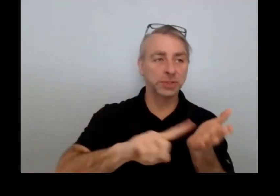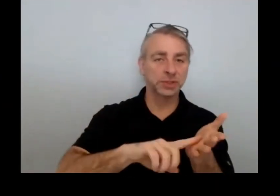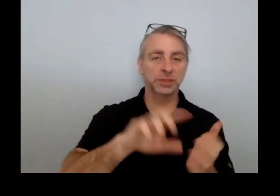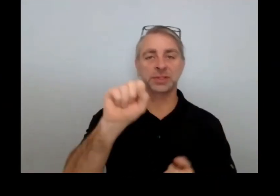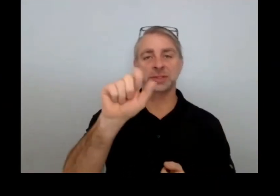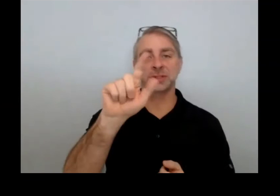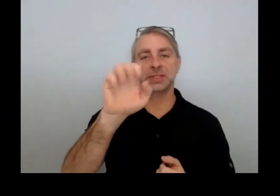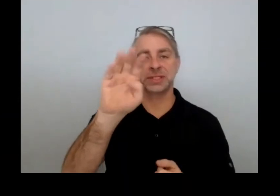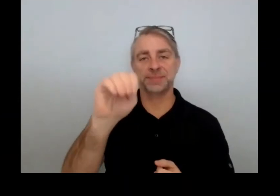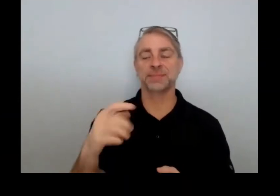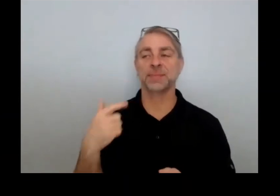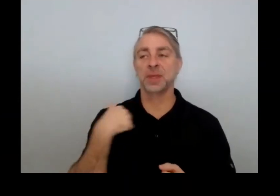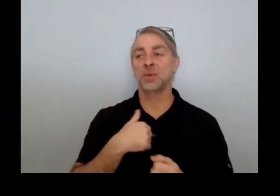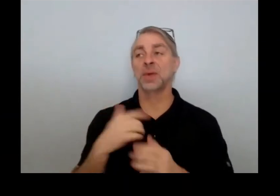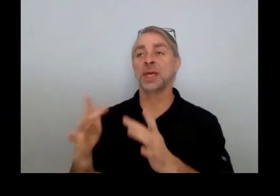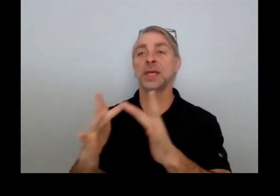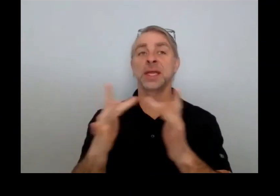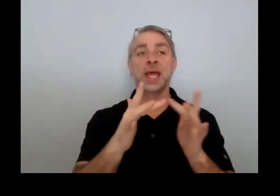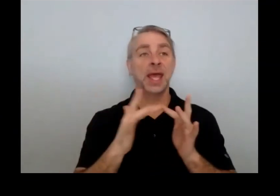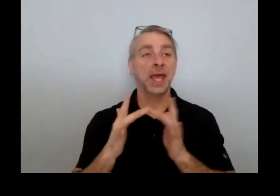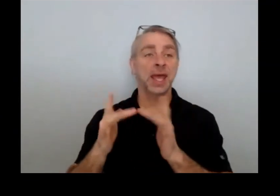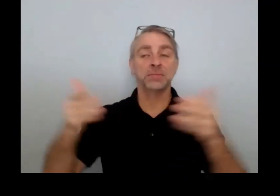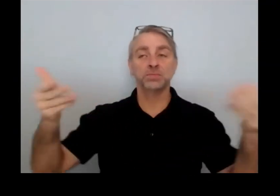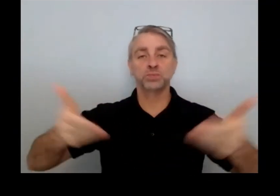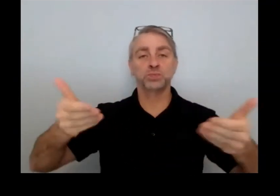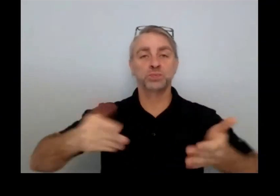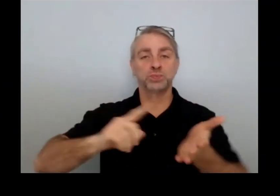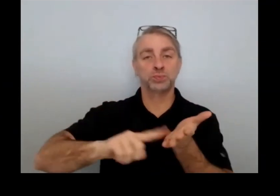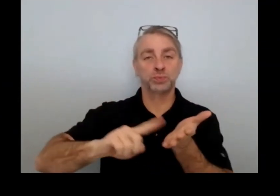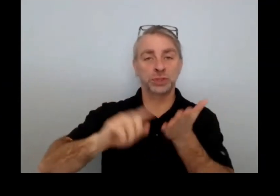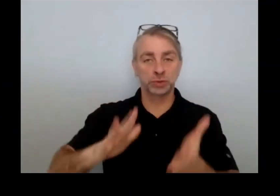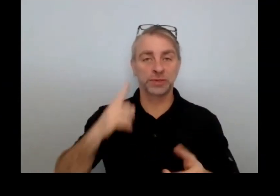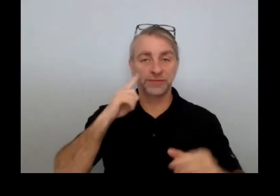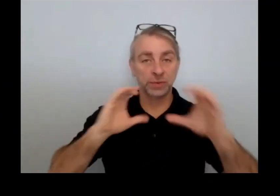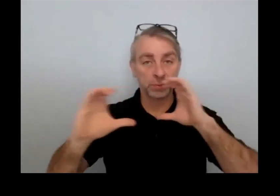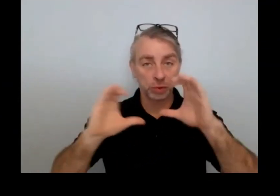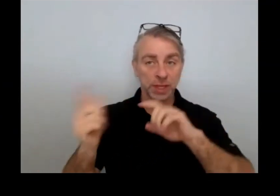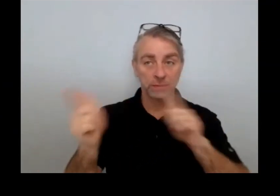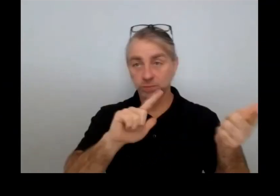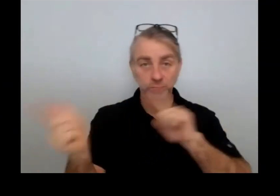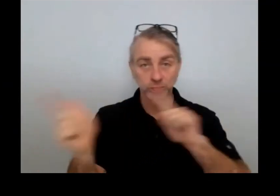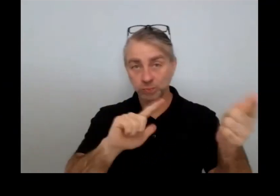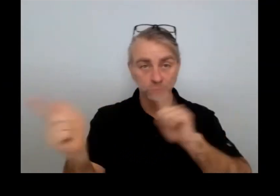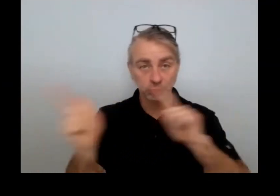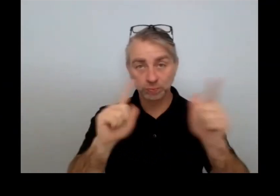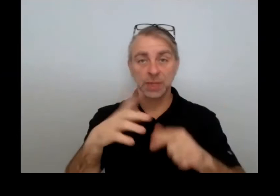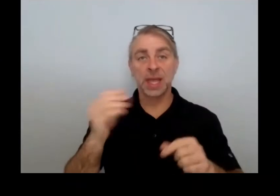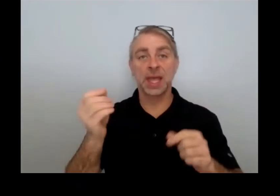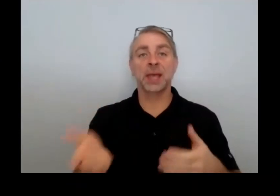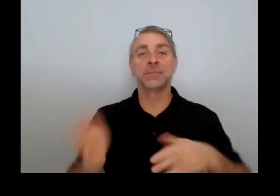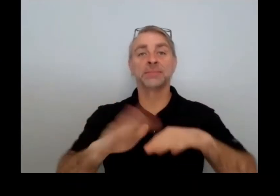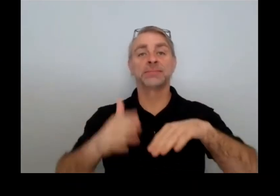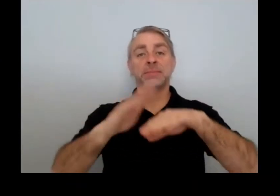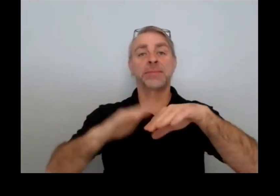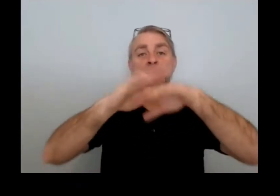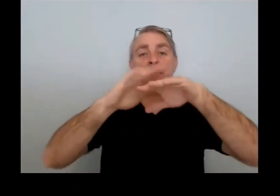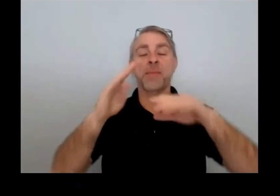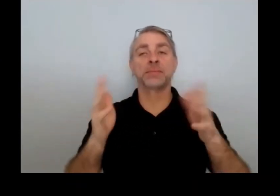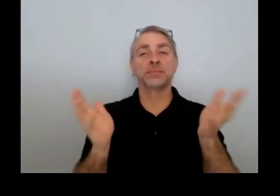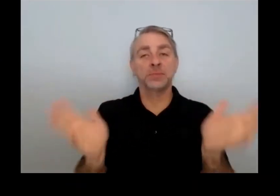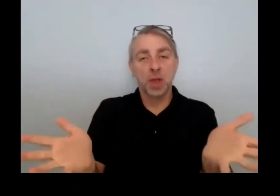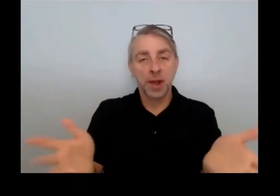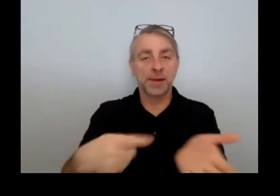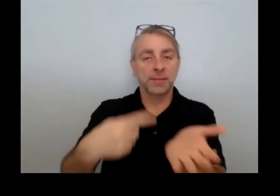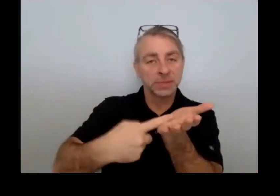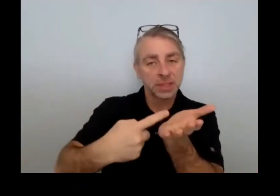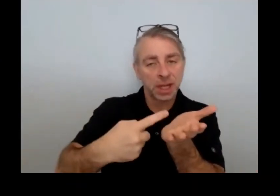to networks for collaboration and communication, and promotes capacity building in research methods, data use,